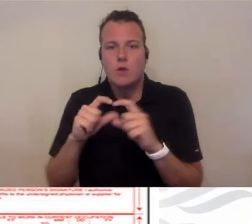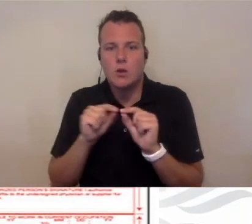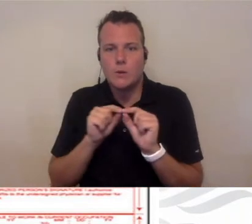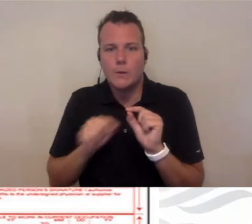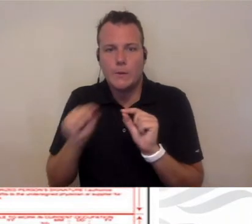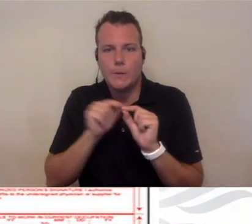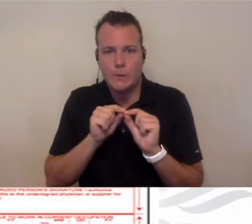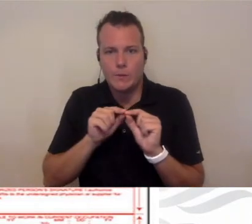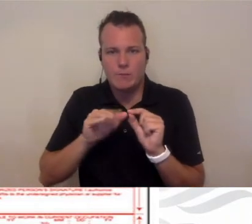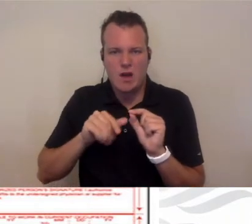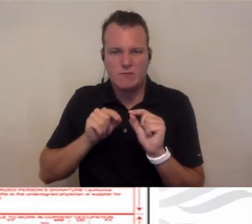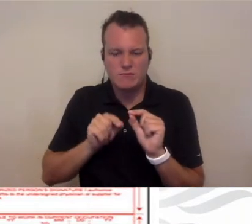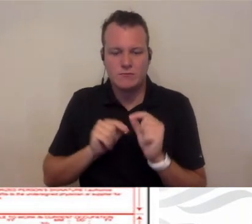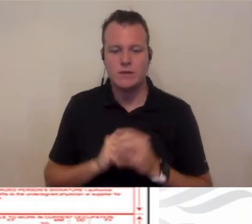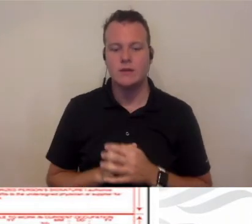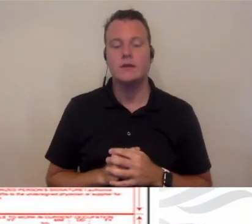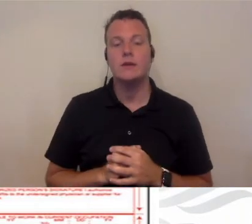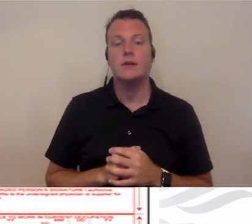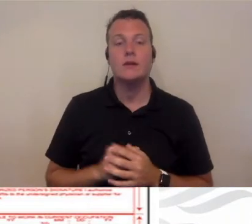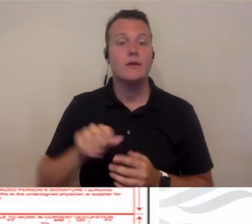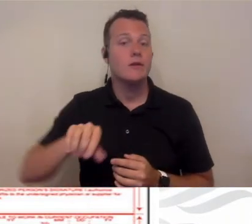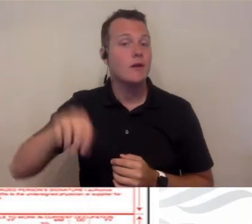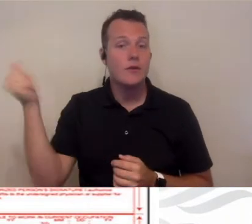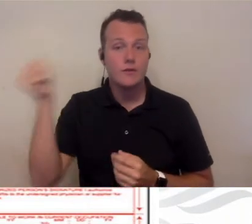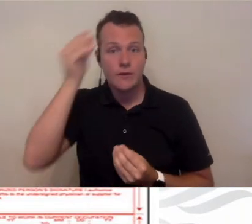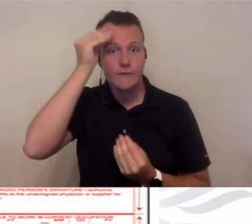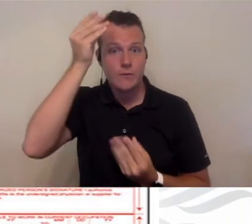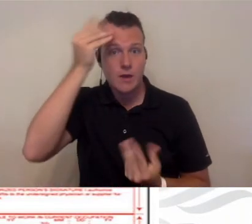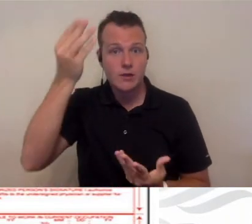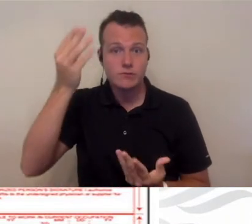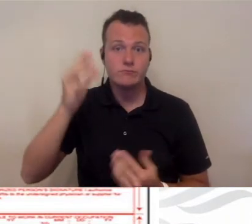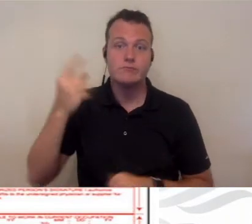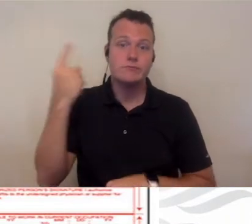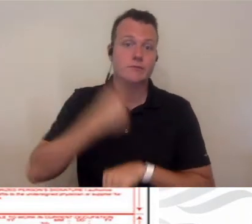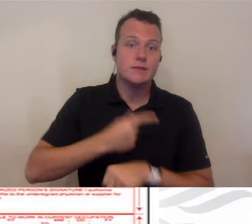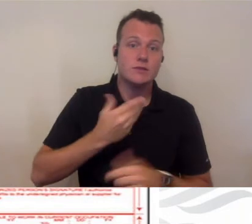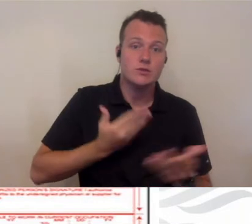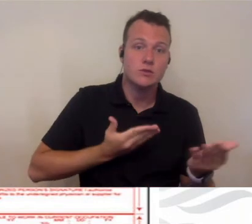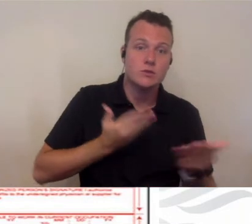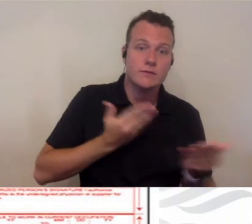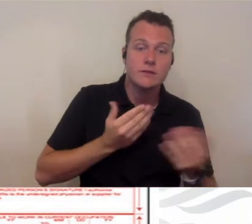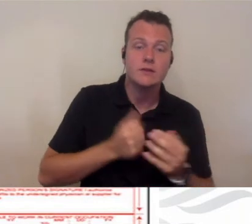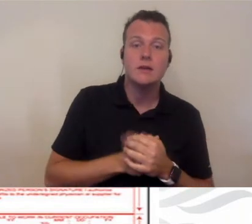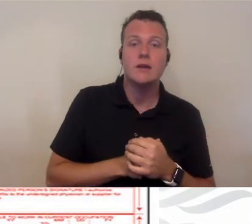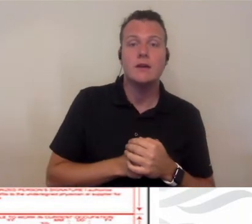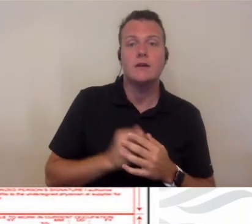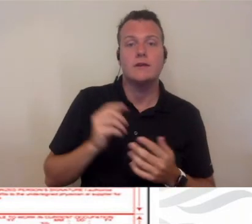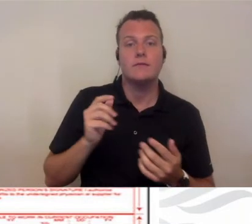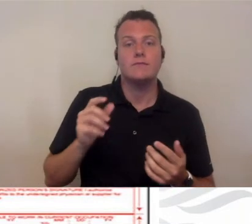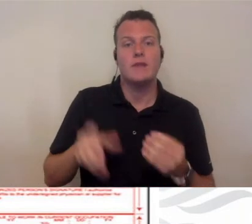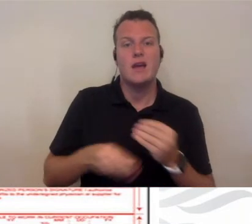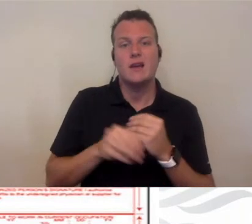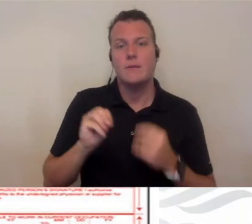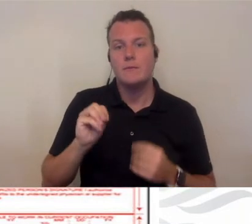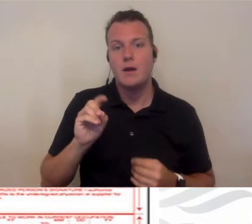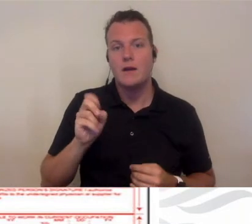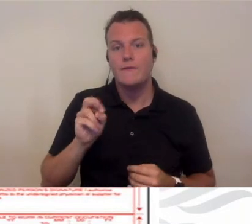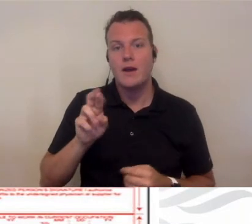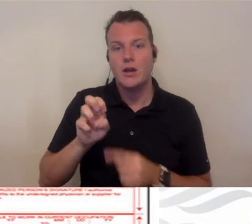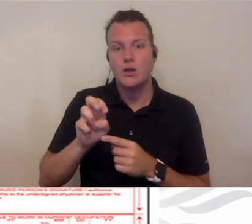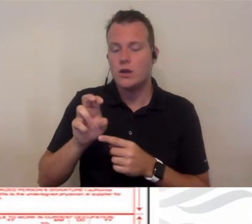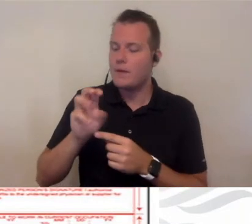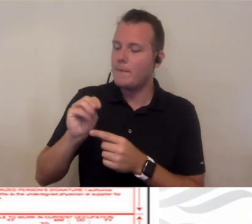the bottom. All the other information is the date of service, if you need a modifier, and we'll talk about